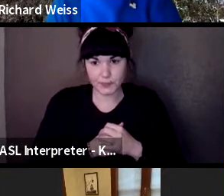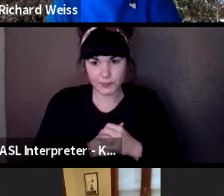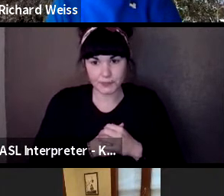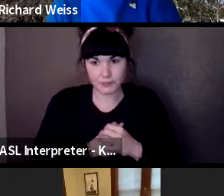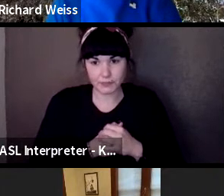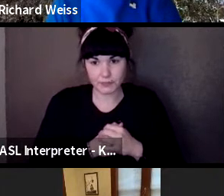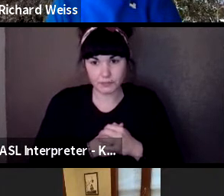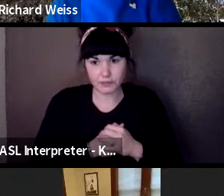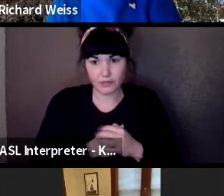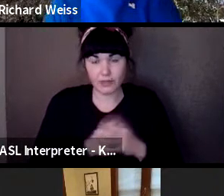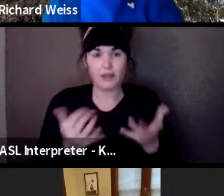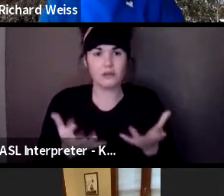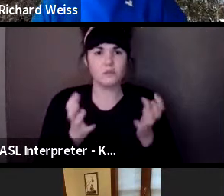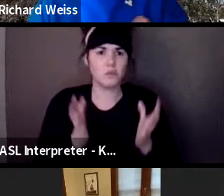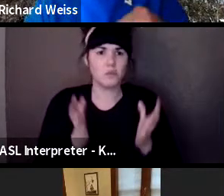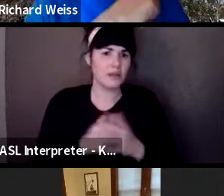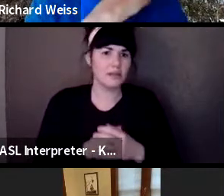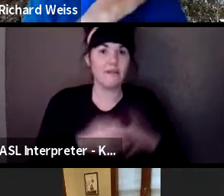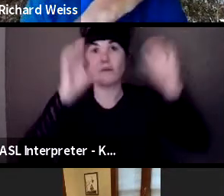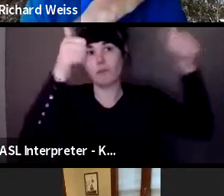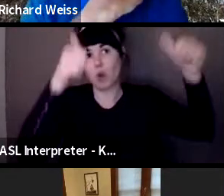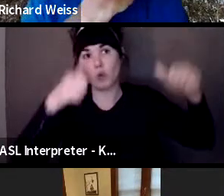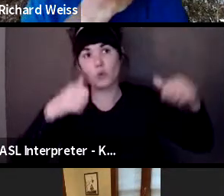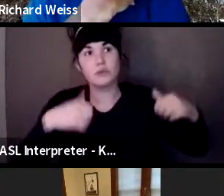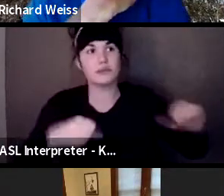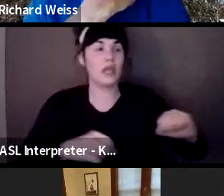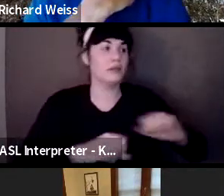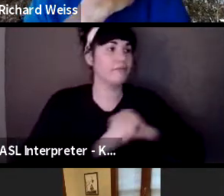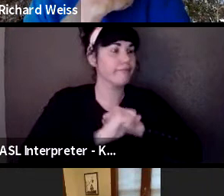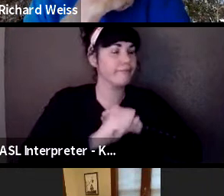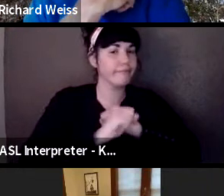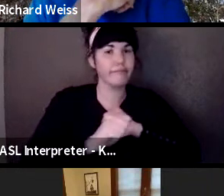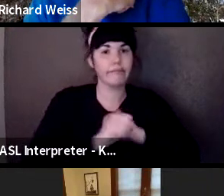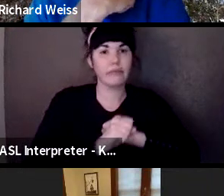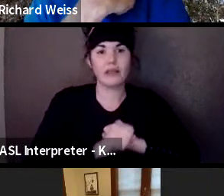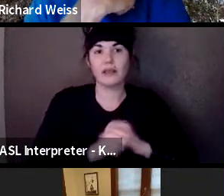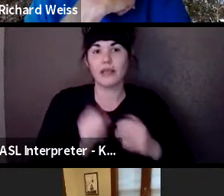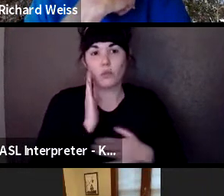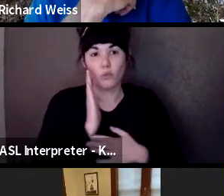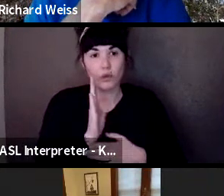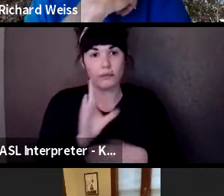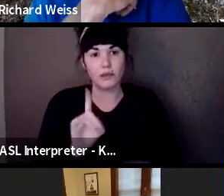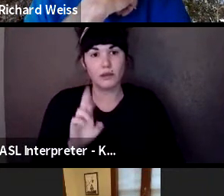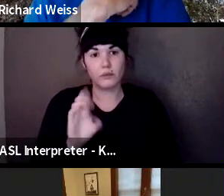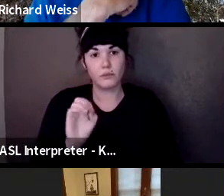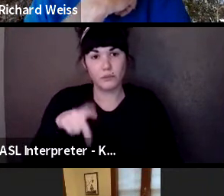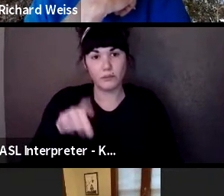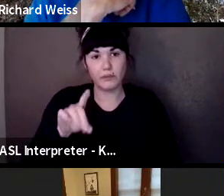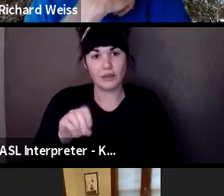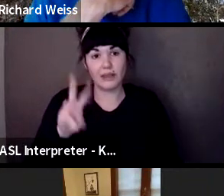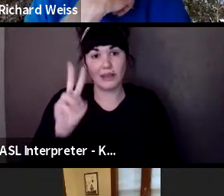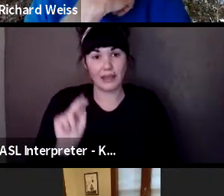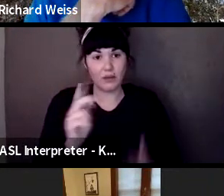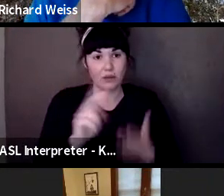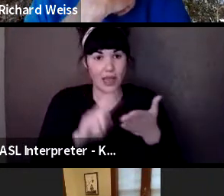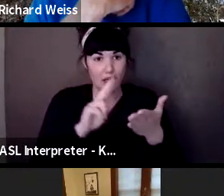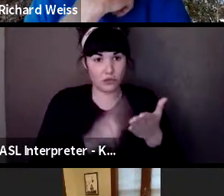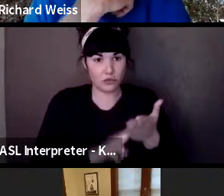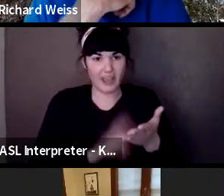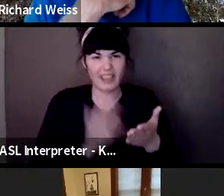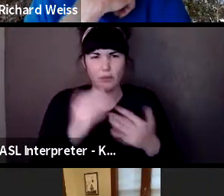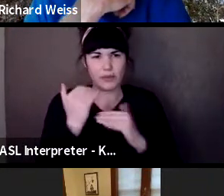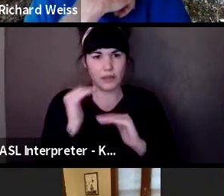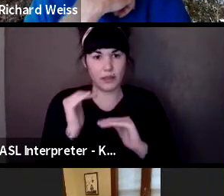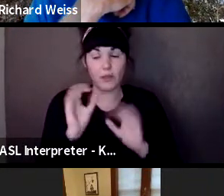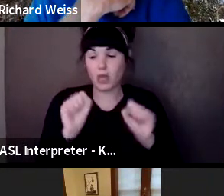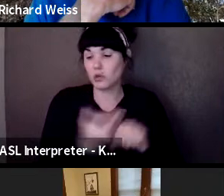have postings. Again, it would be a drawdown contract. So it would just be under that limit. You could use 5,000 of it, 8,000 of it,